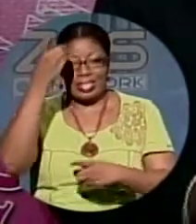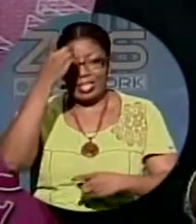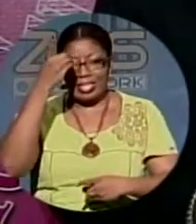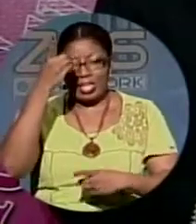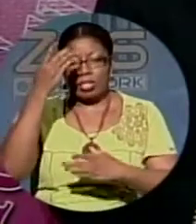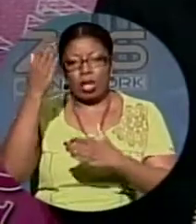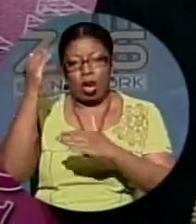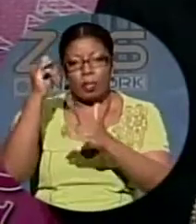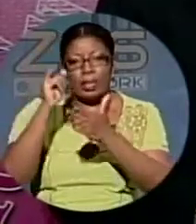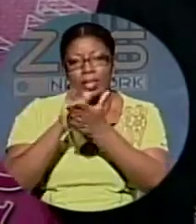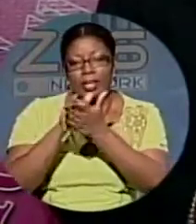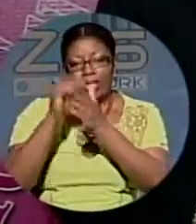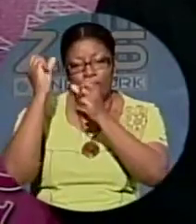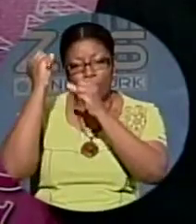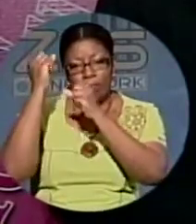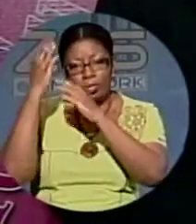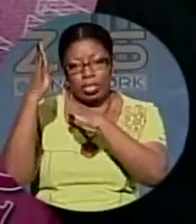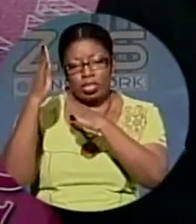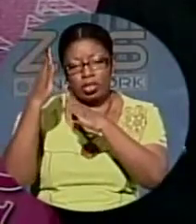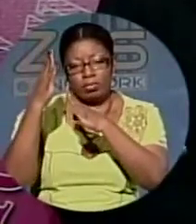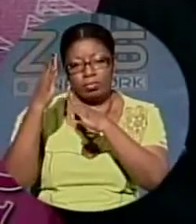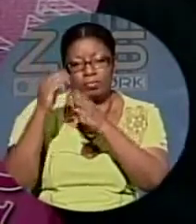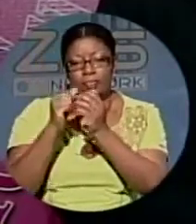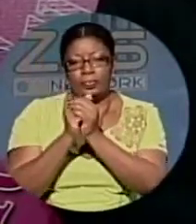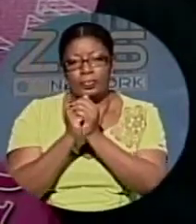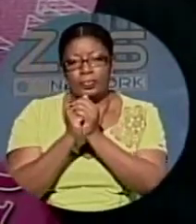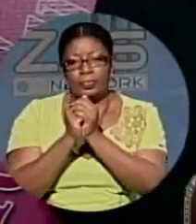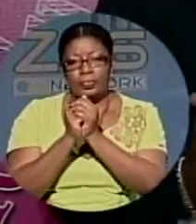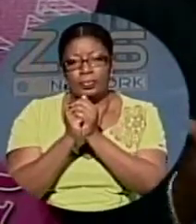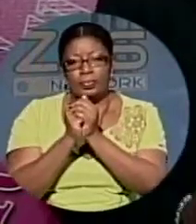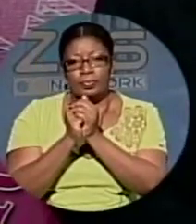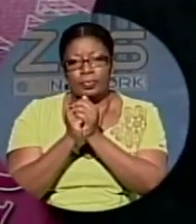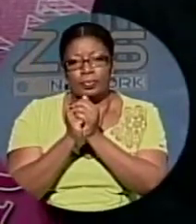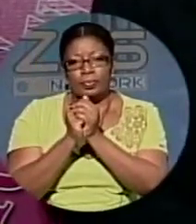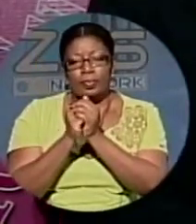substantiated, we could probably make some adjustments in our preventive strategies.